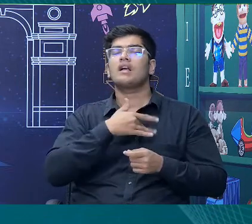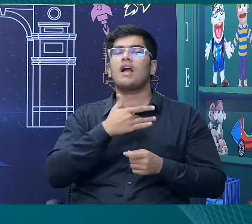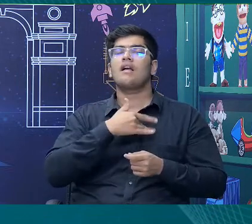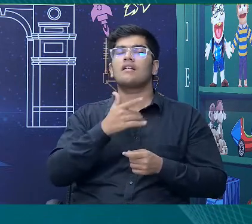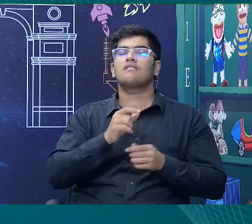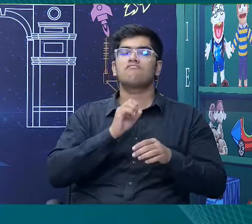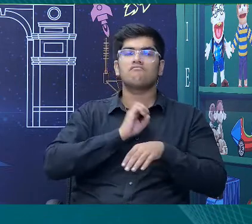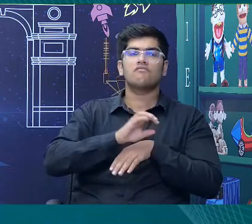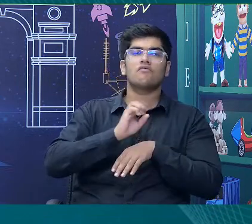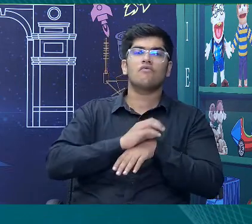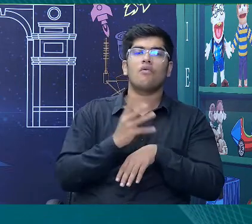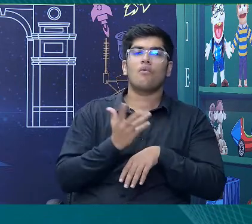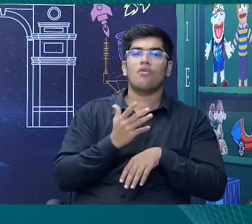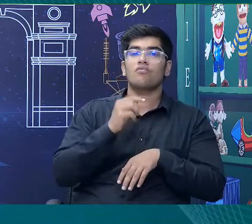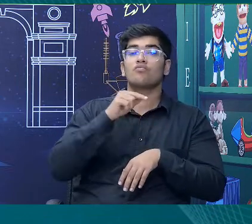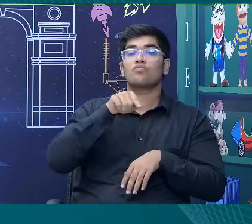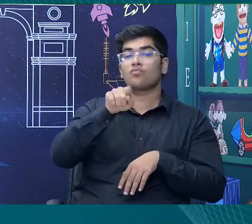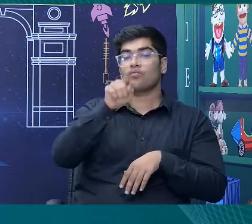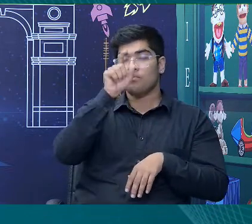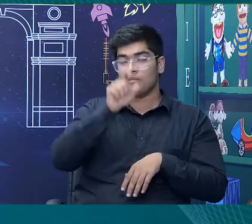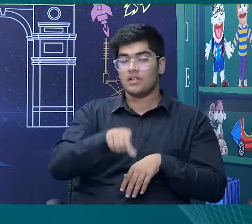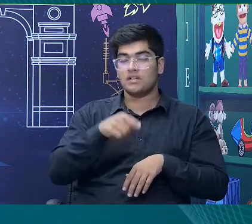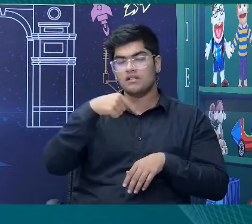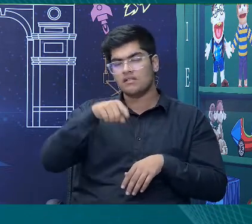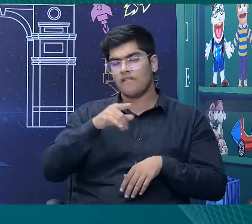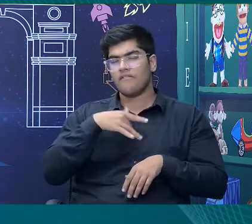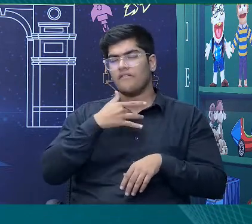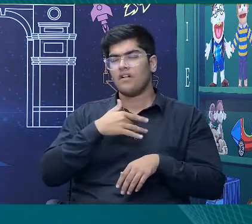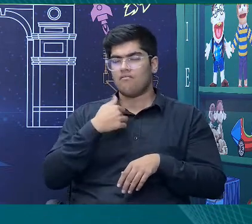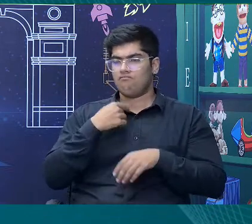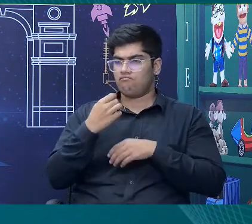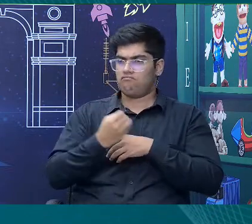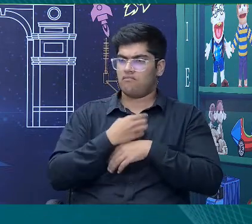on you and answer. So, once you relate it with